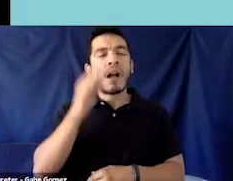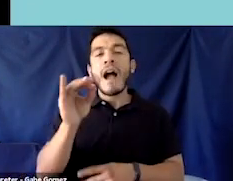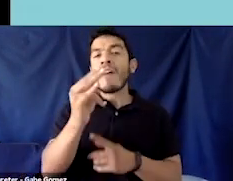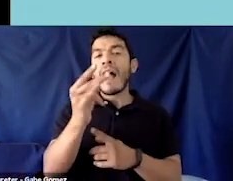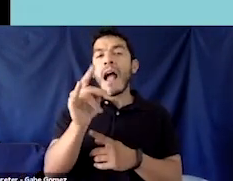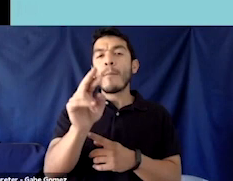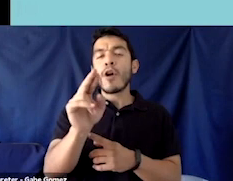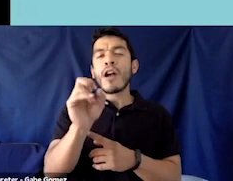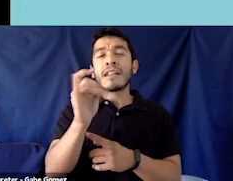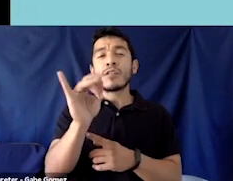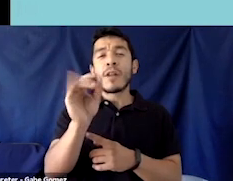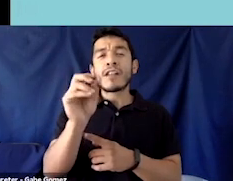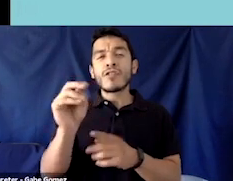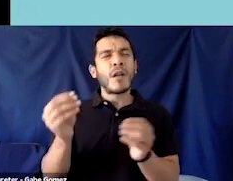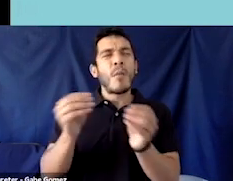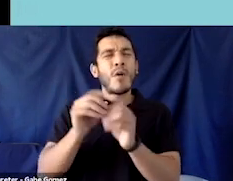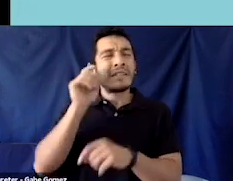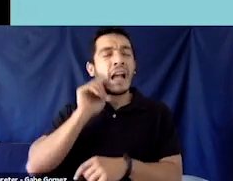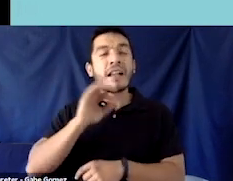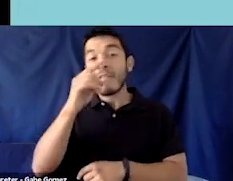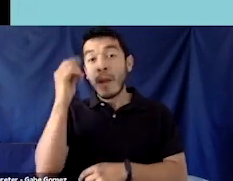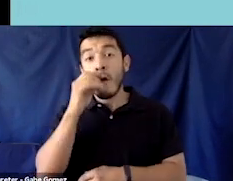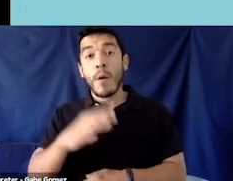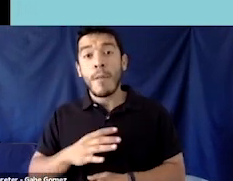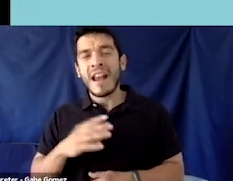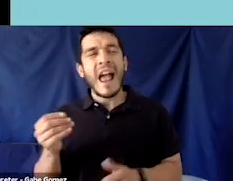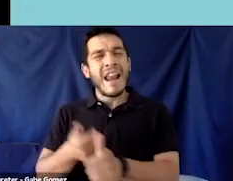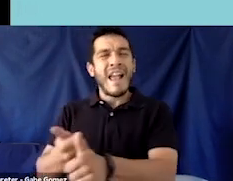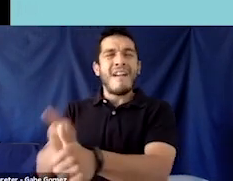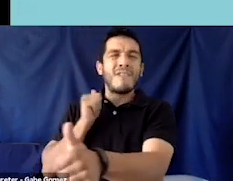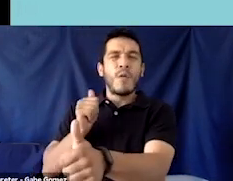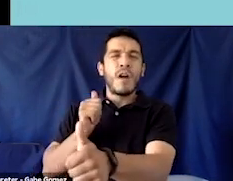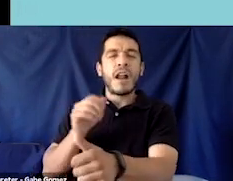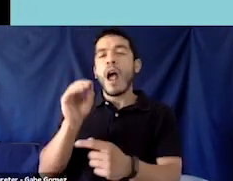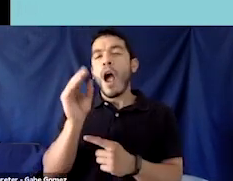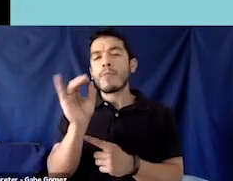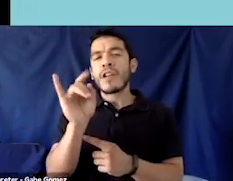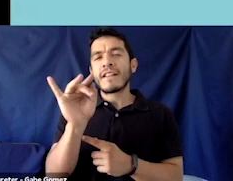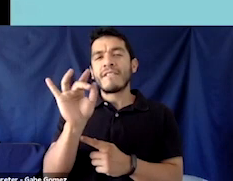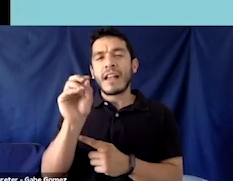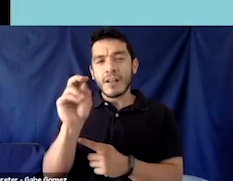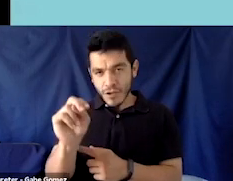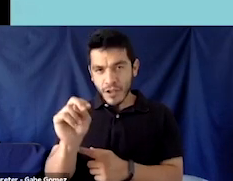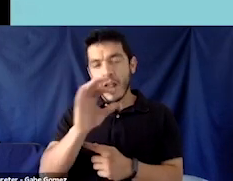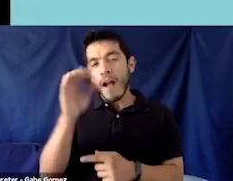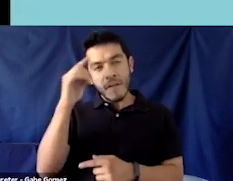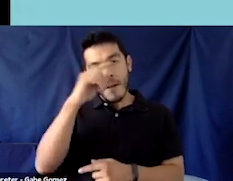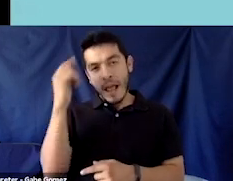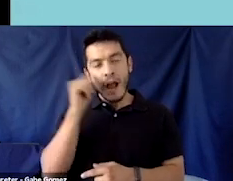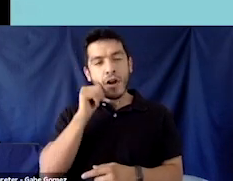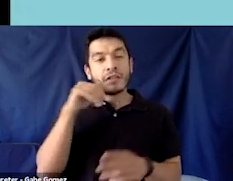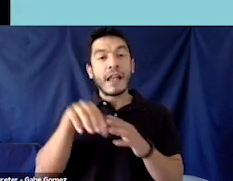fits with the Jezebel stereotype, and avoid objectification of Black girls and women in content. Also, be